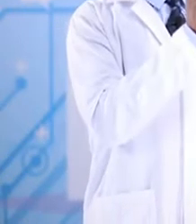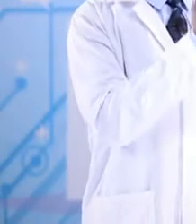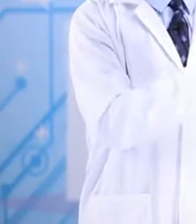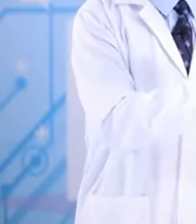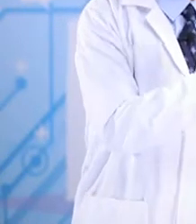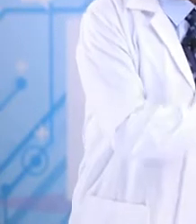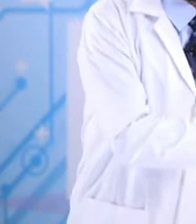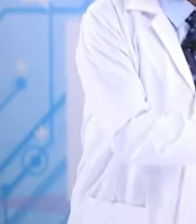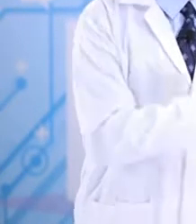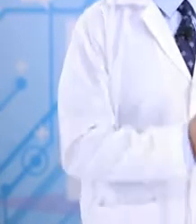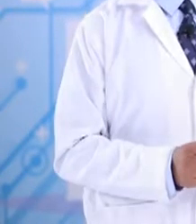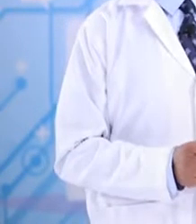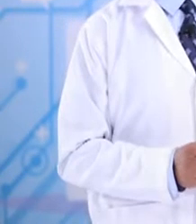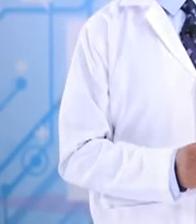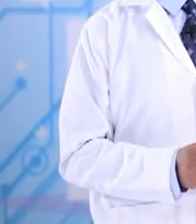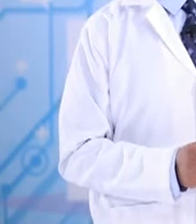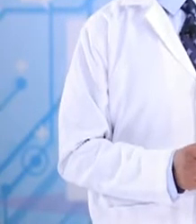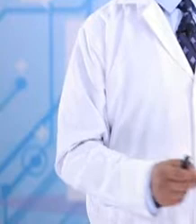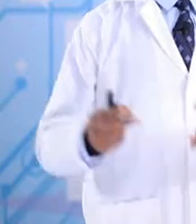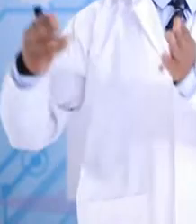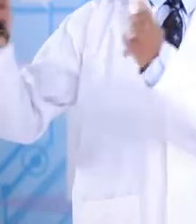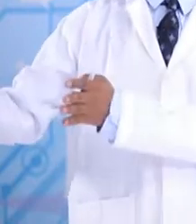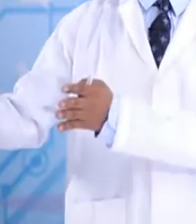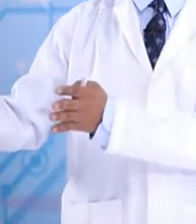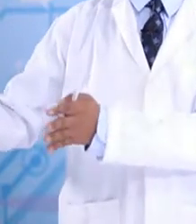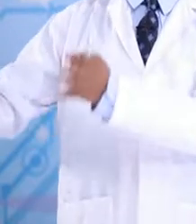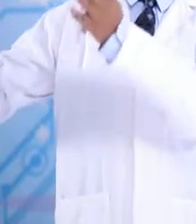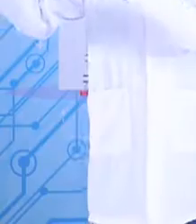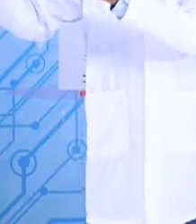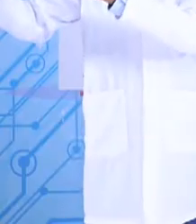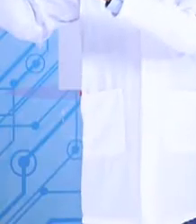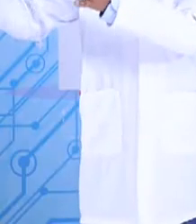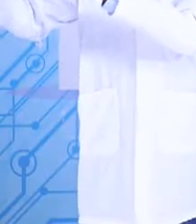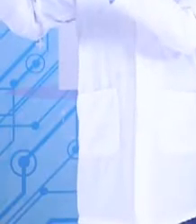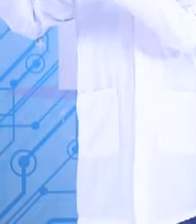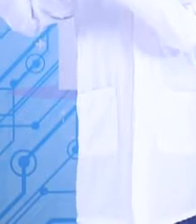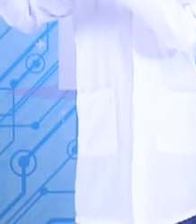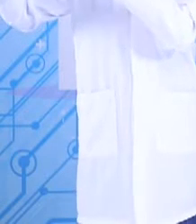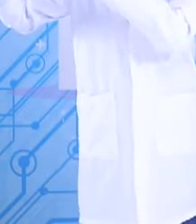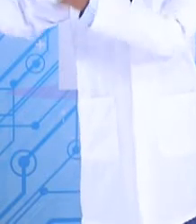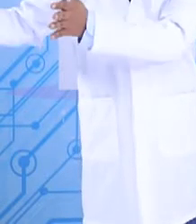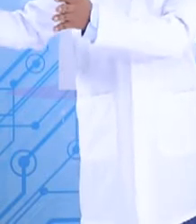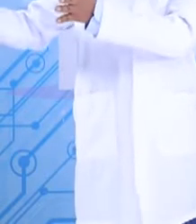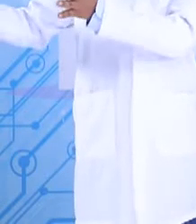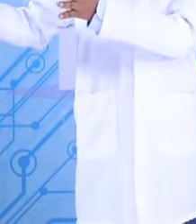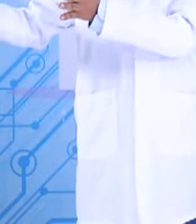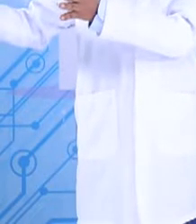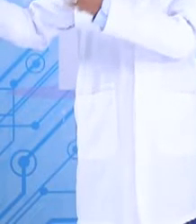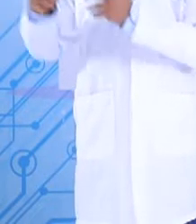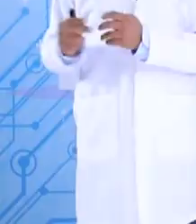for origin of life, and the second one are theories for evolution.